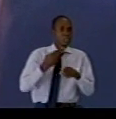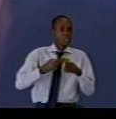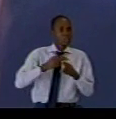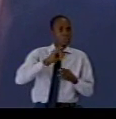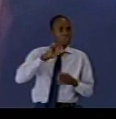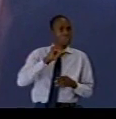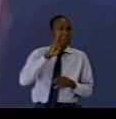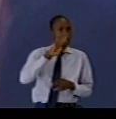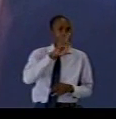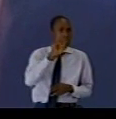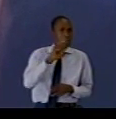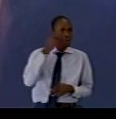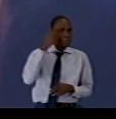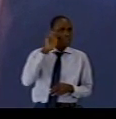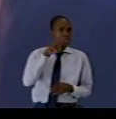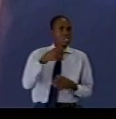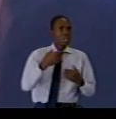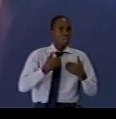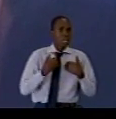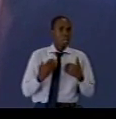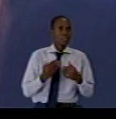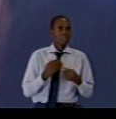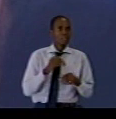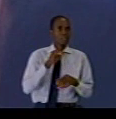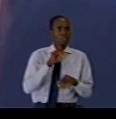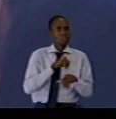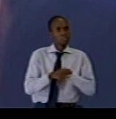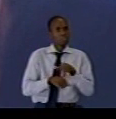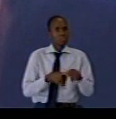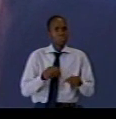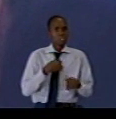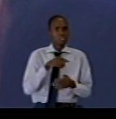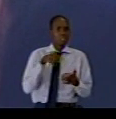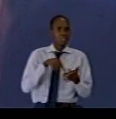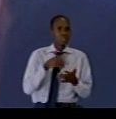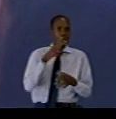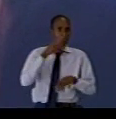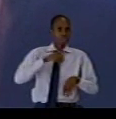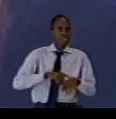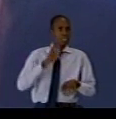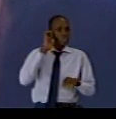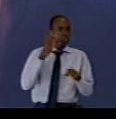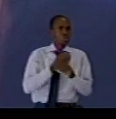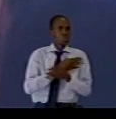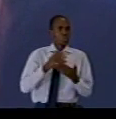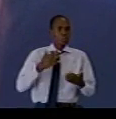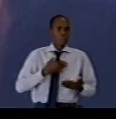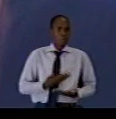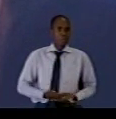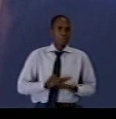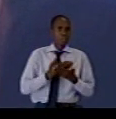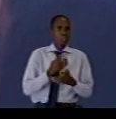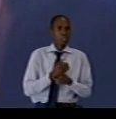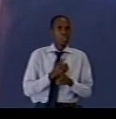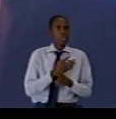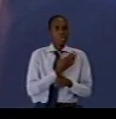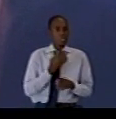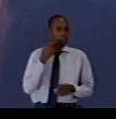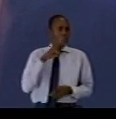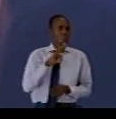Jacob? For he hath supplanted me these two times. He took away my birthright. And